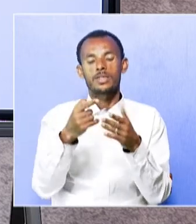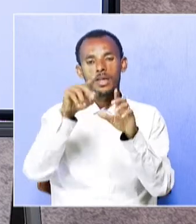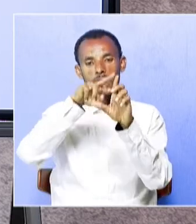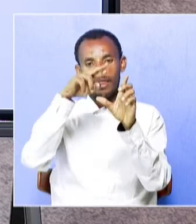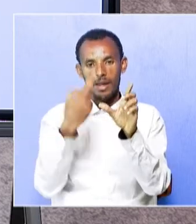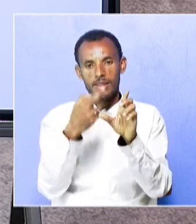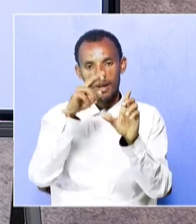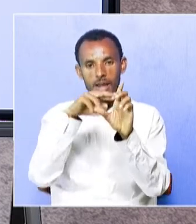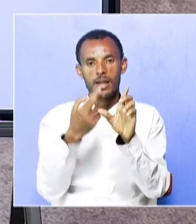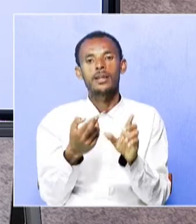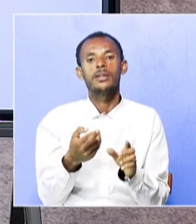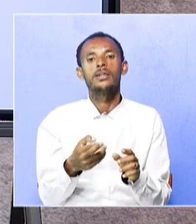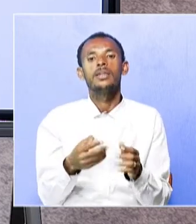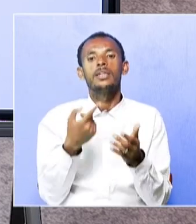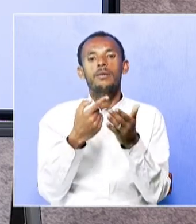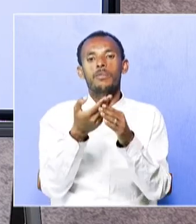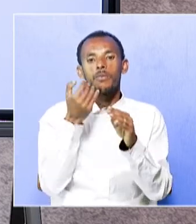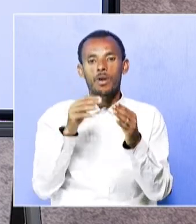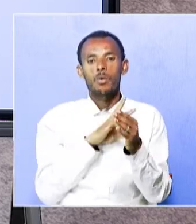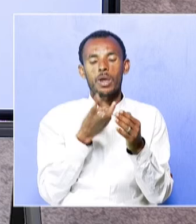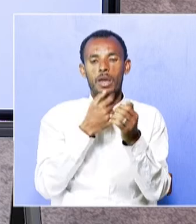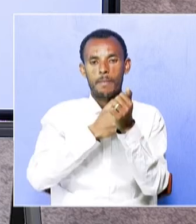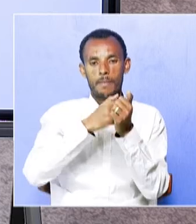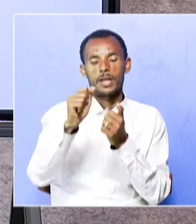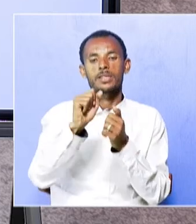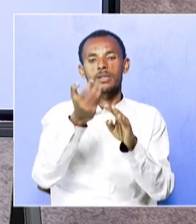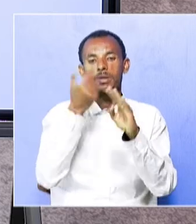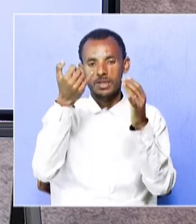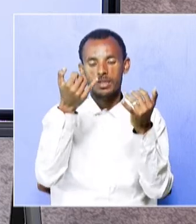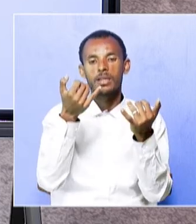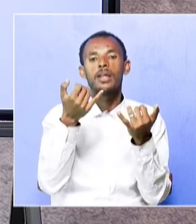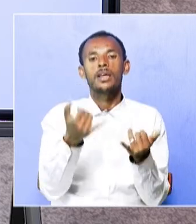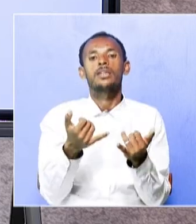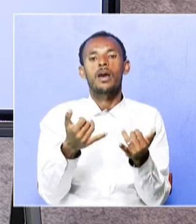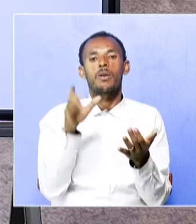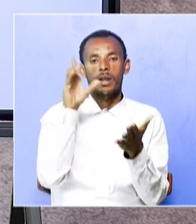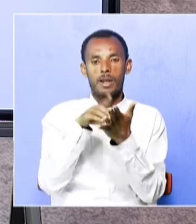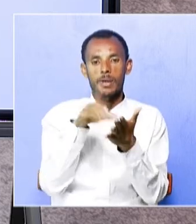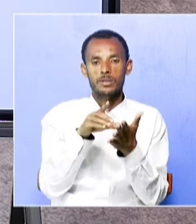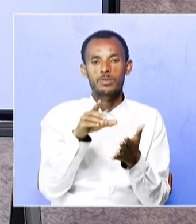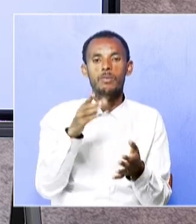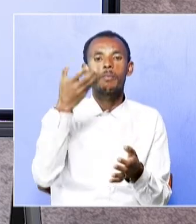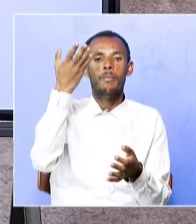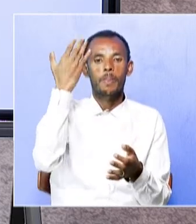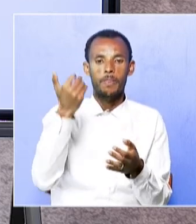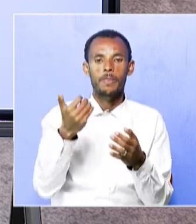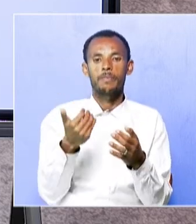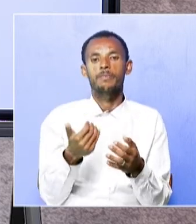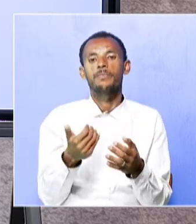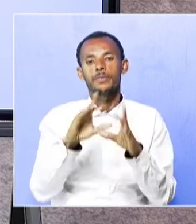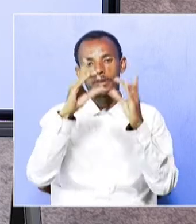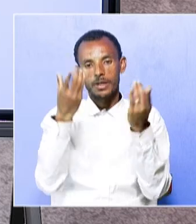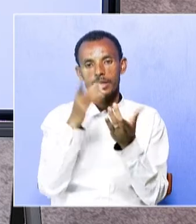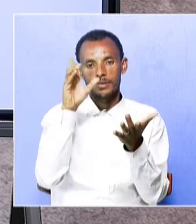triangle. But before we proceed to the present lesson, I will remind you some of the things that we have seen